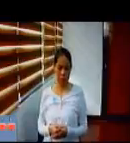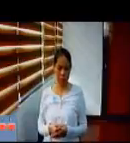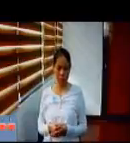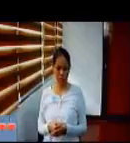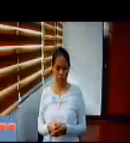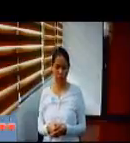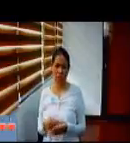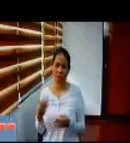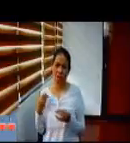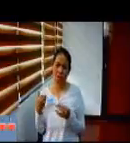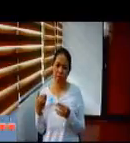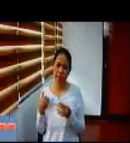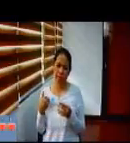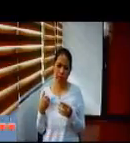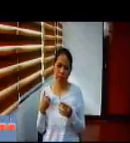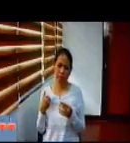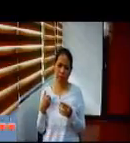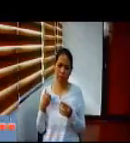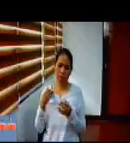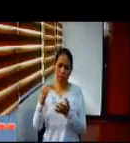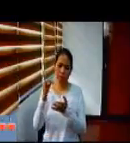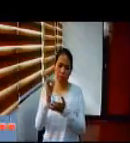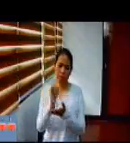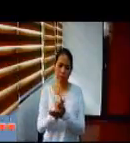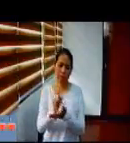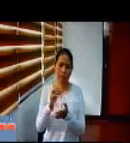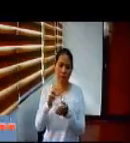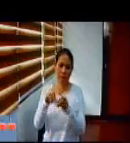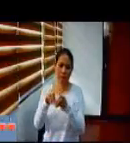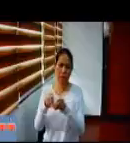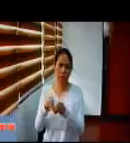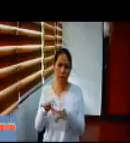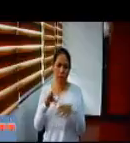There will be, of course, income losses from reduced productivity,